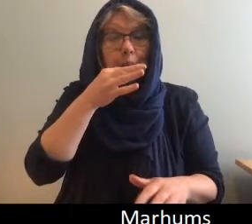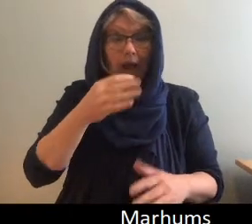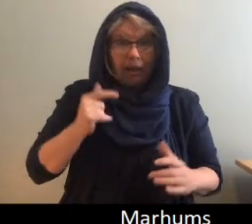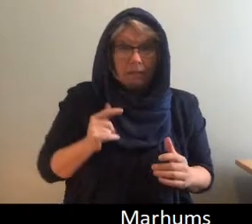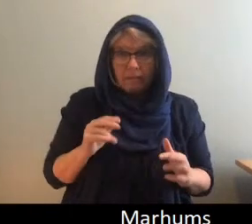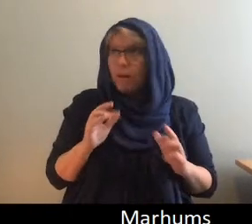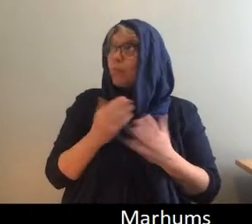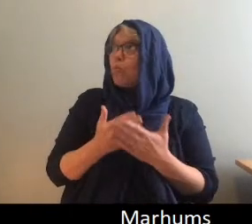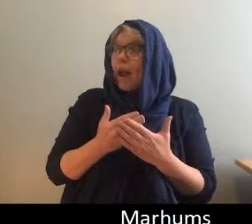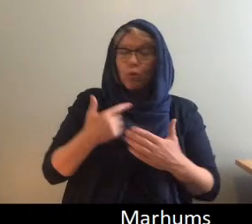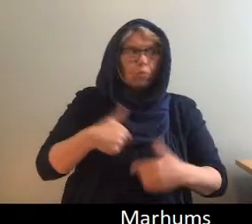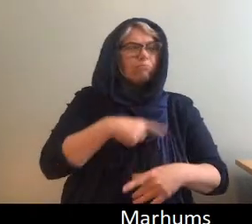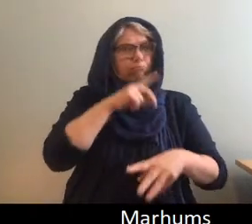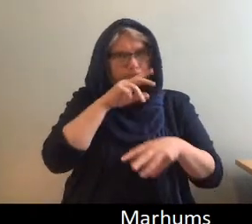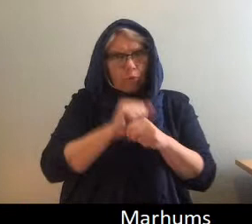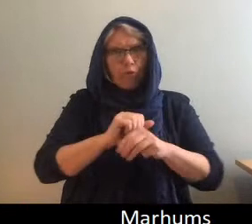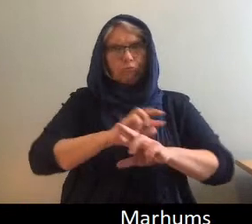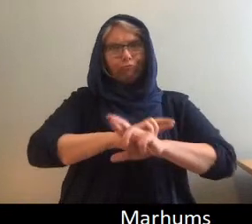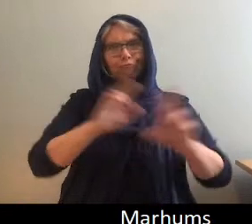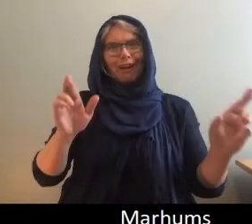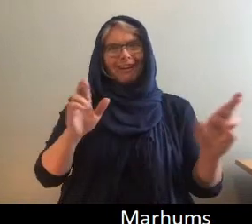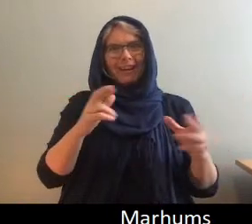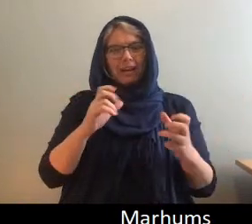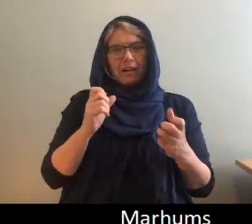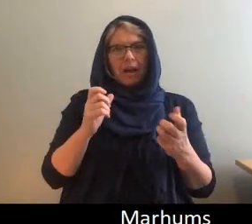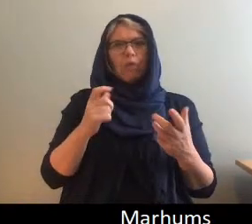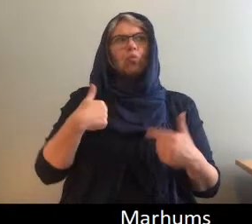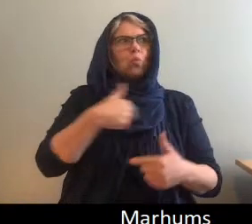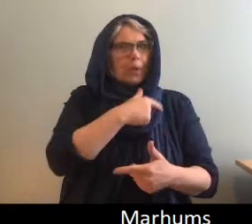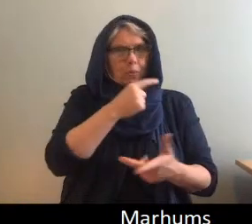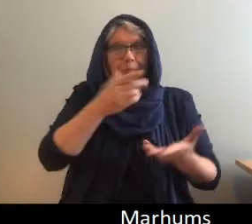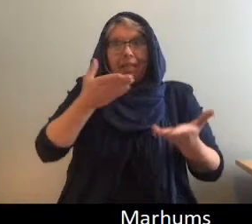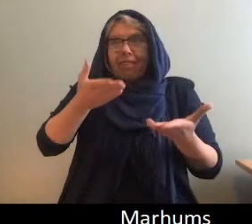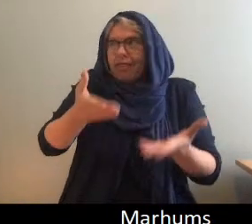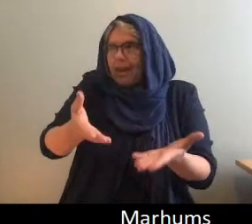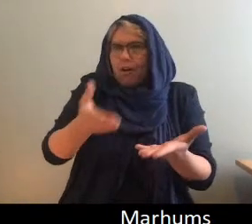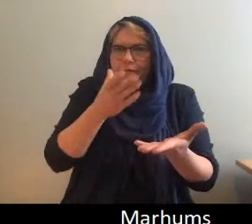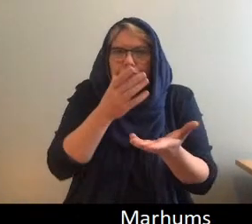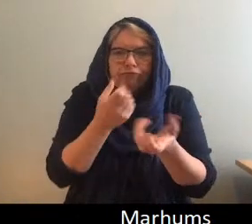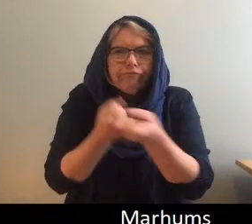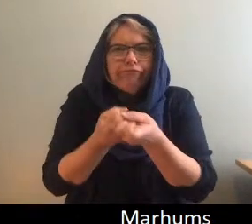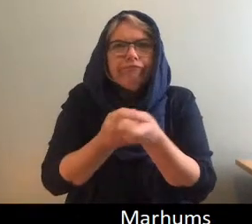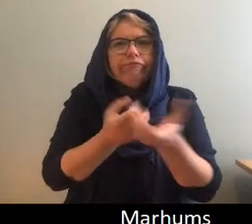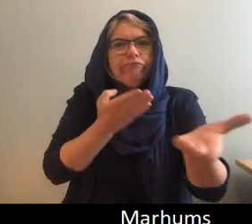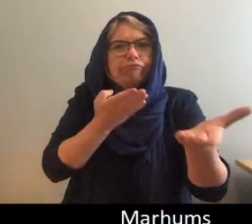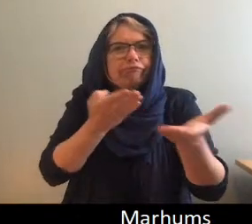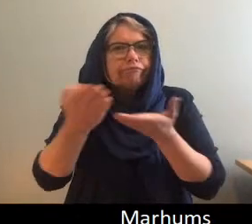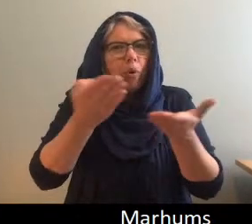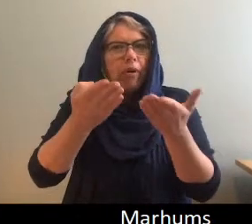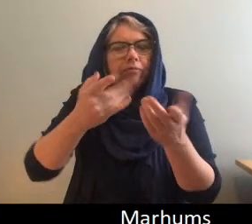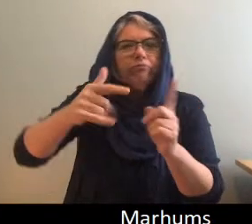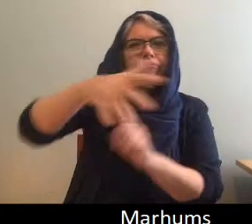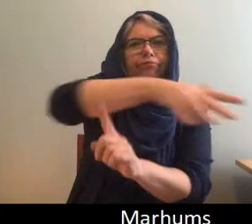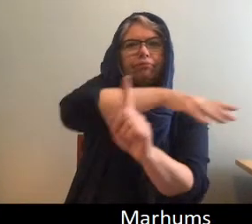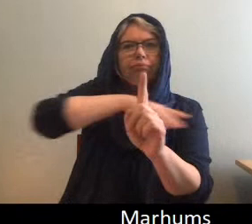you are the knowing and the seeing. Wassalamu alaikum jami'an wa rahmatullahi wa barakatuh. Peace and blessings of Allah be upon all of